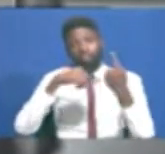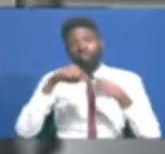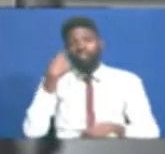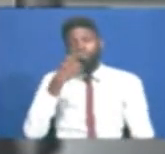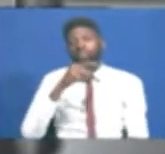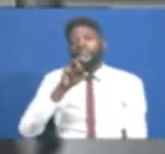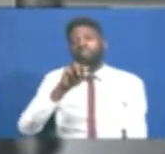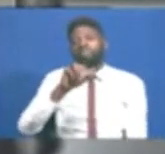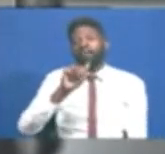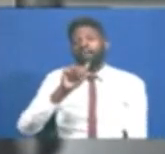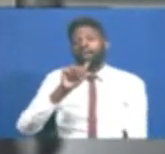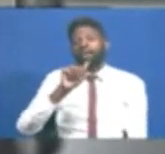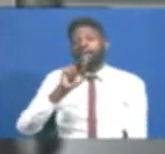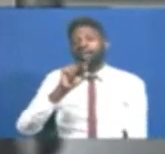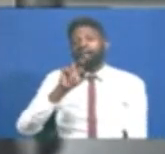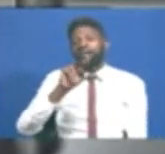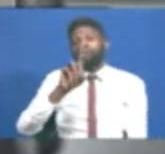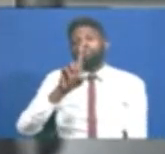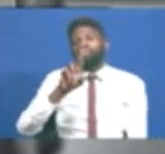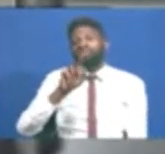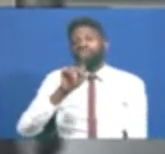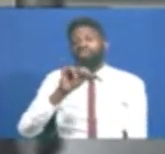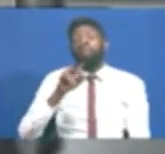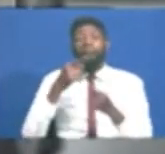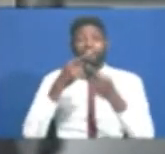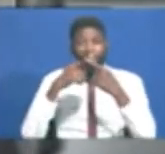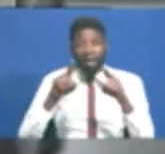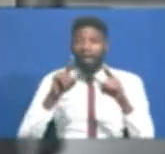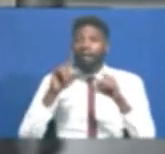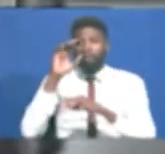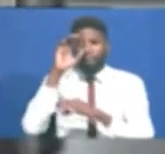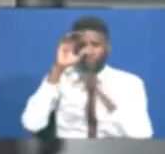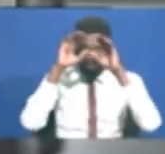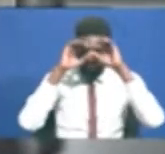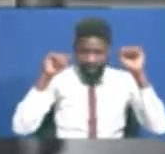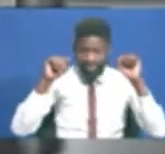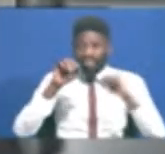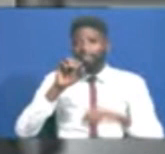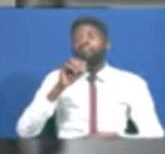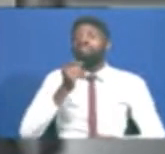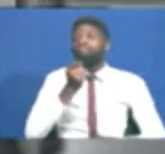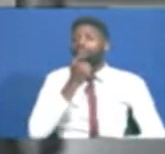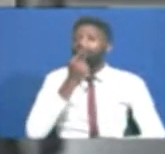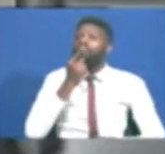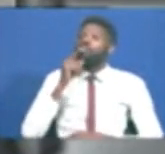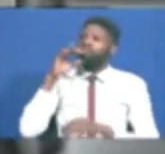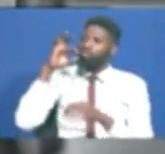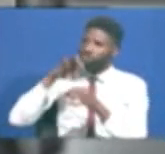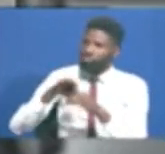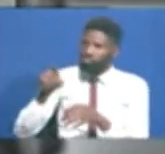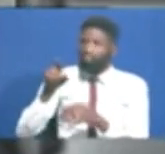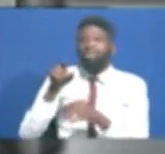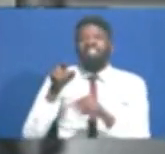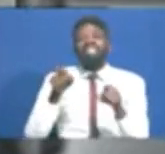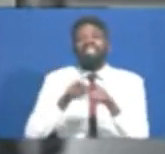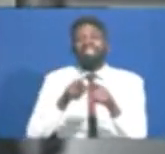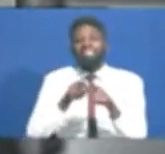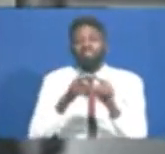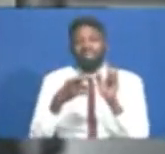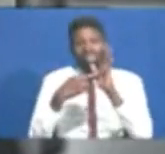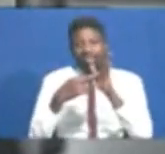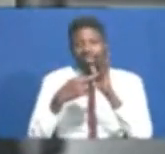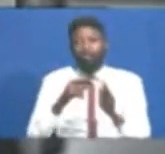However, President Daniel Arap Moi appointed Professor Ongeri Kenya's permanent representative to the United Nations Environment Programme,